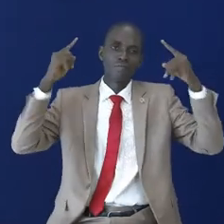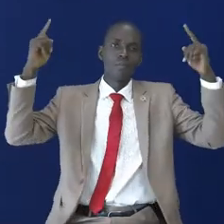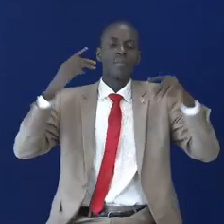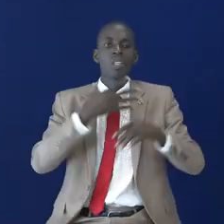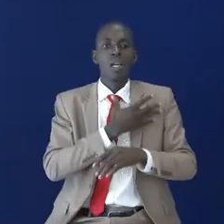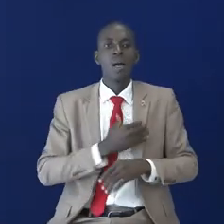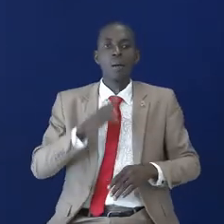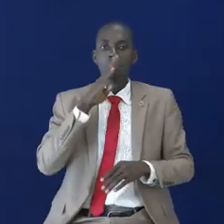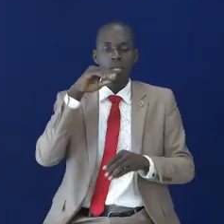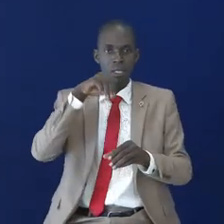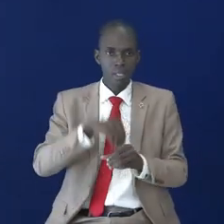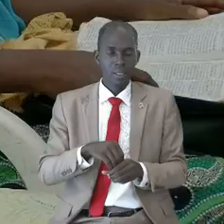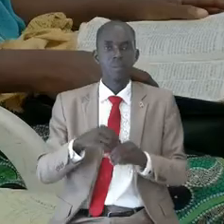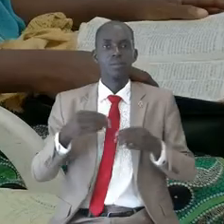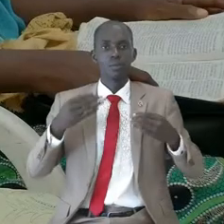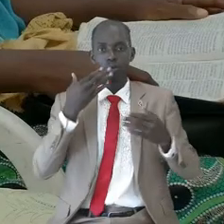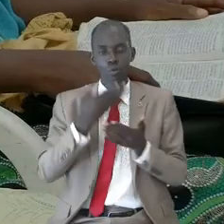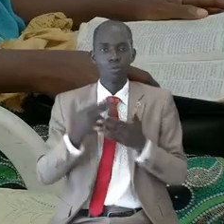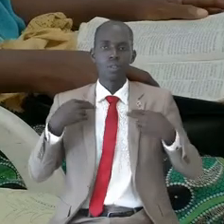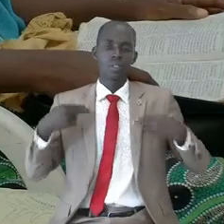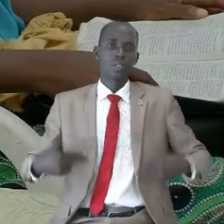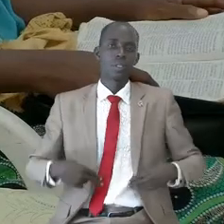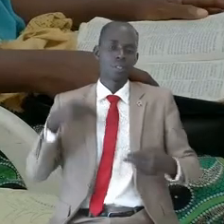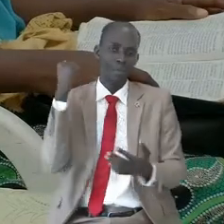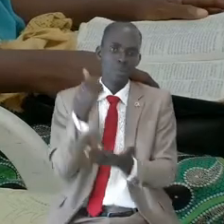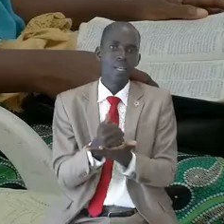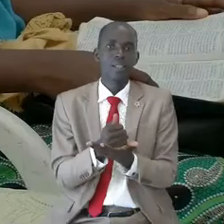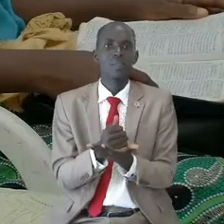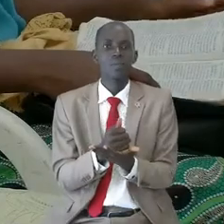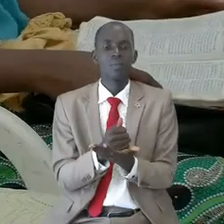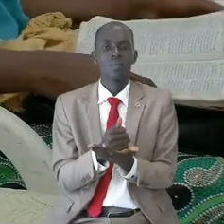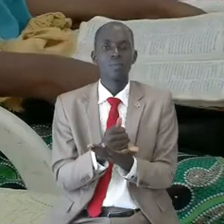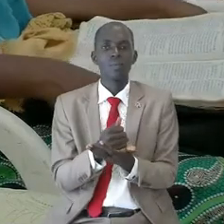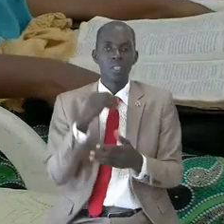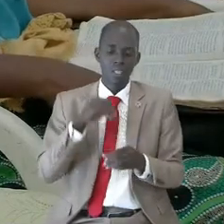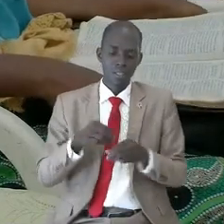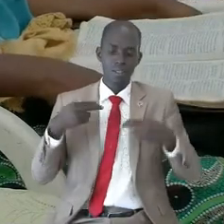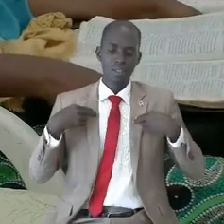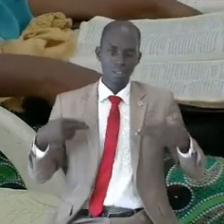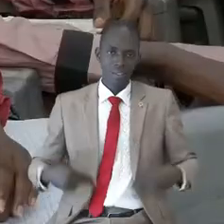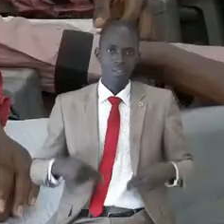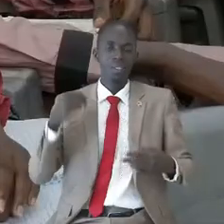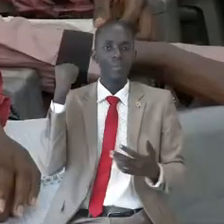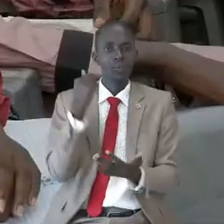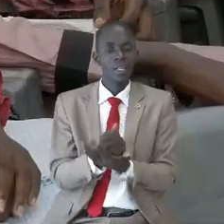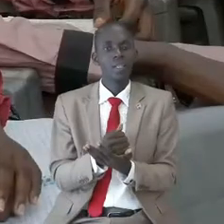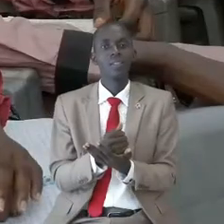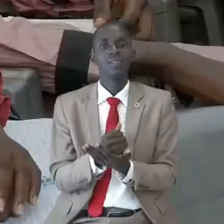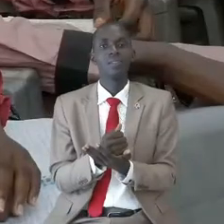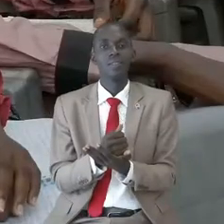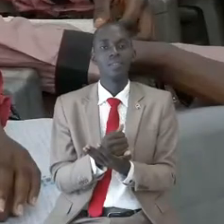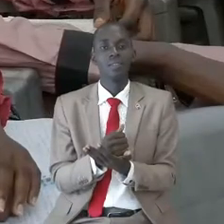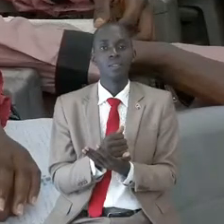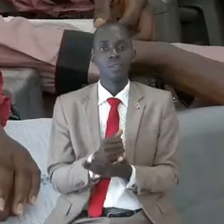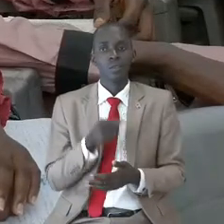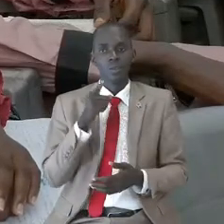in health. Amen. Amen. In health. Amen. Amen. You